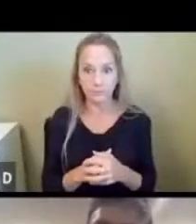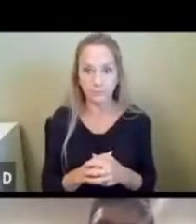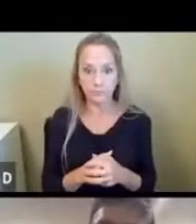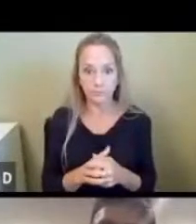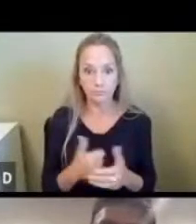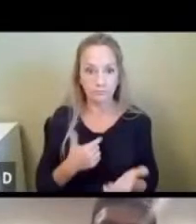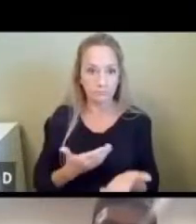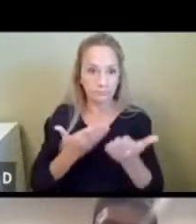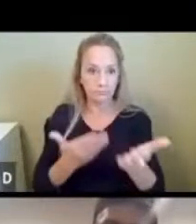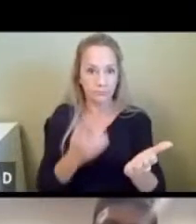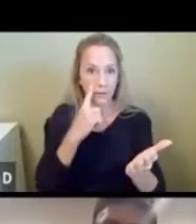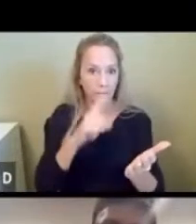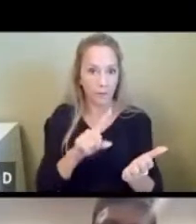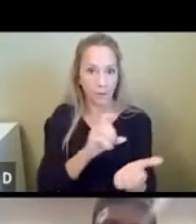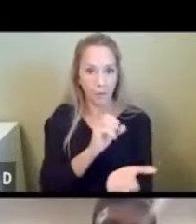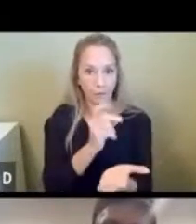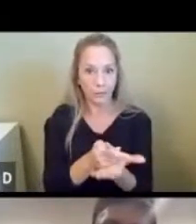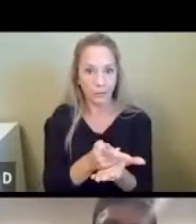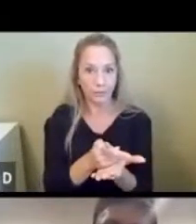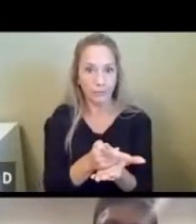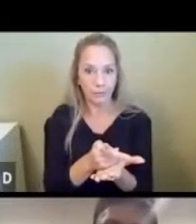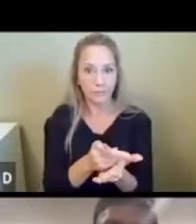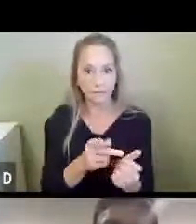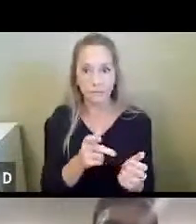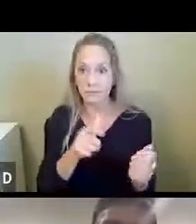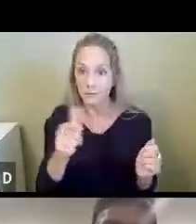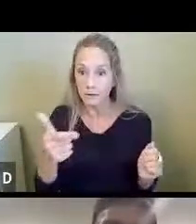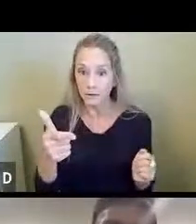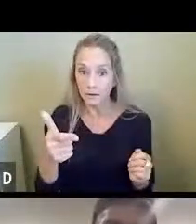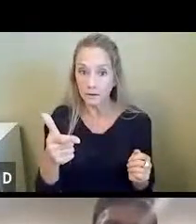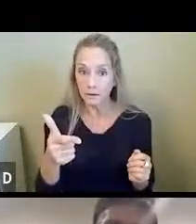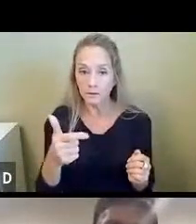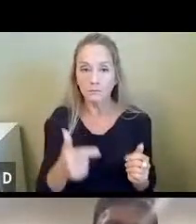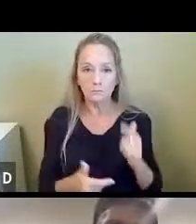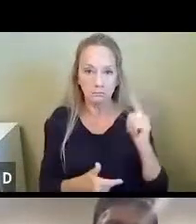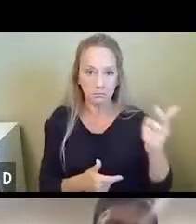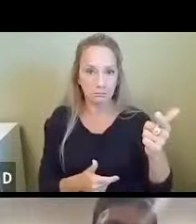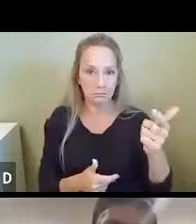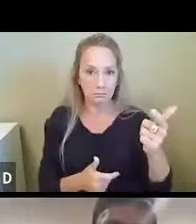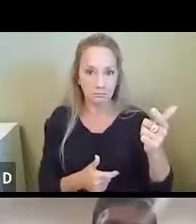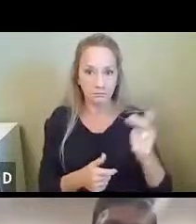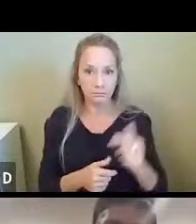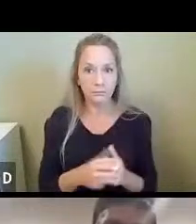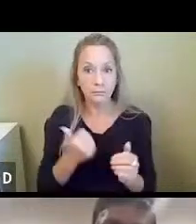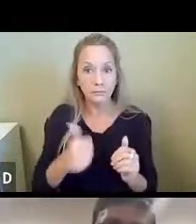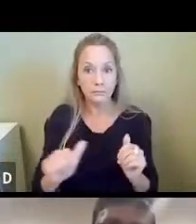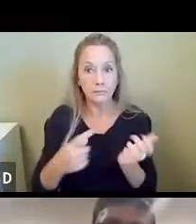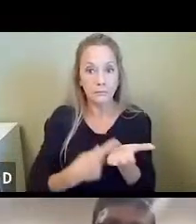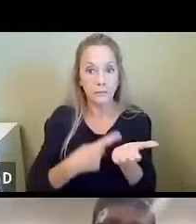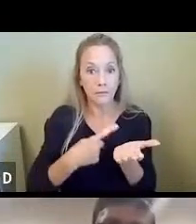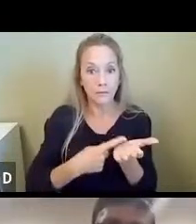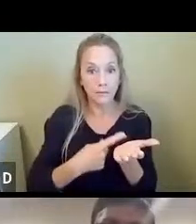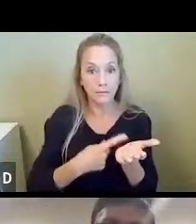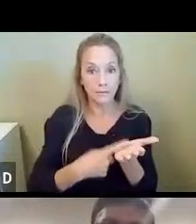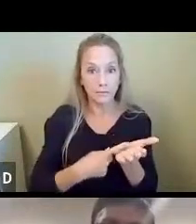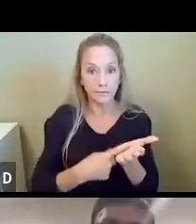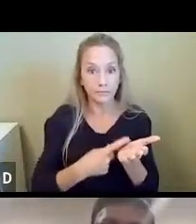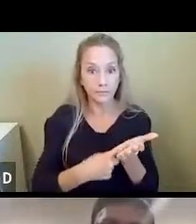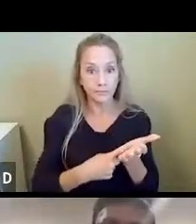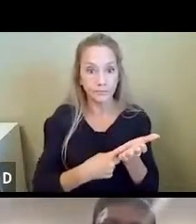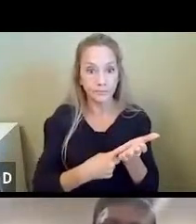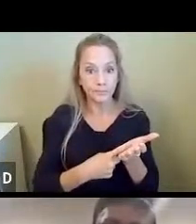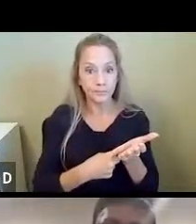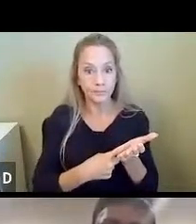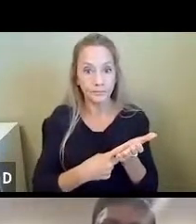I'll motion to approve. In a second, I second it. any discussion?